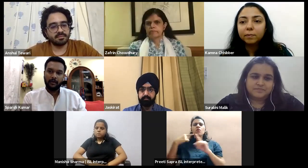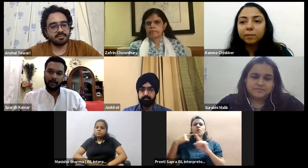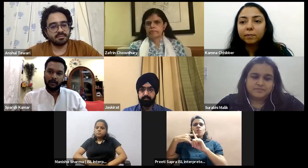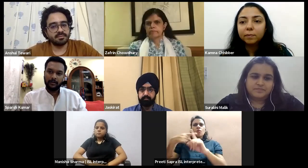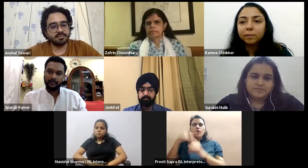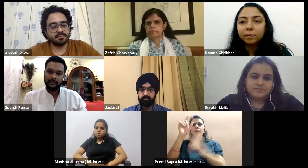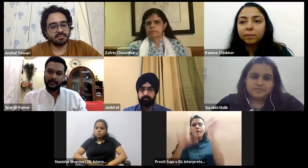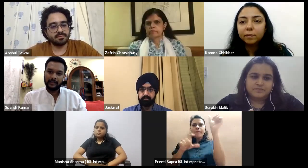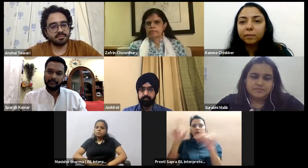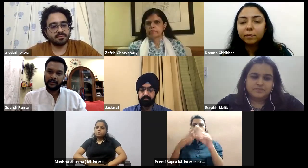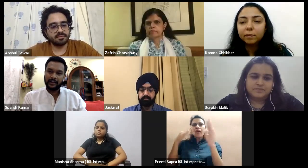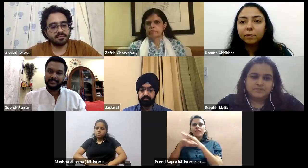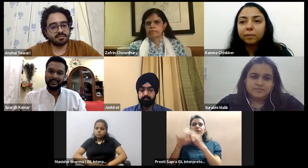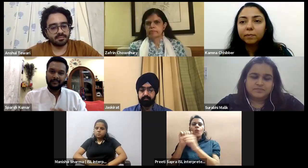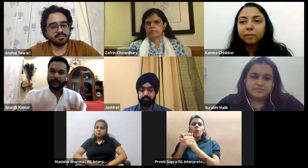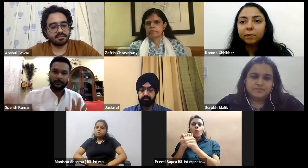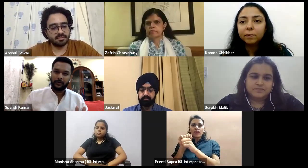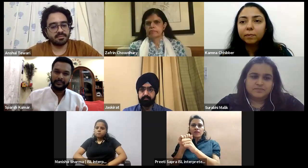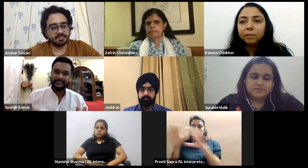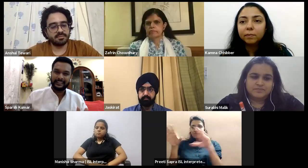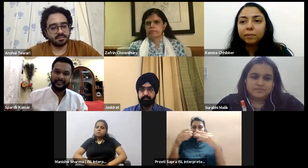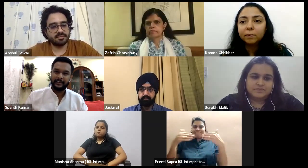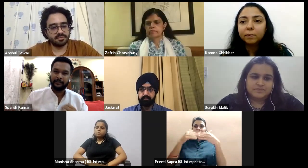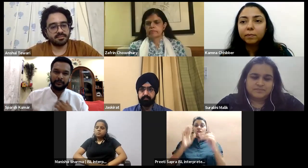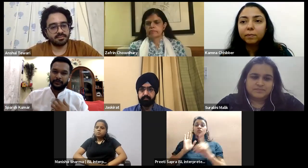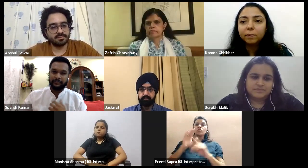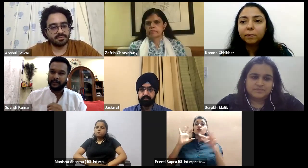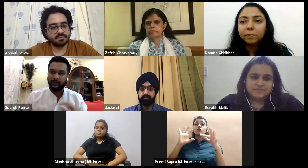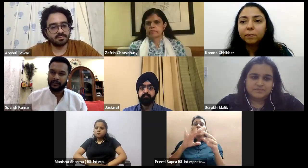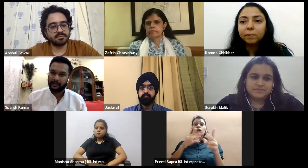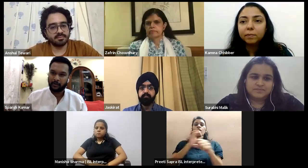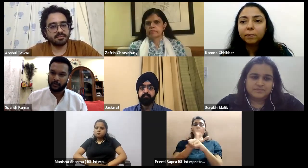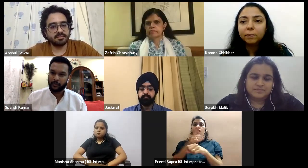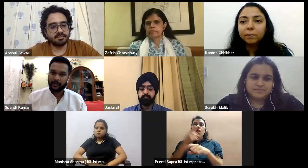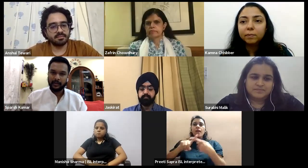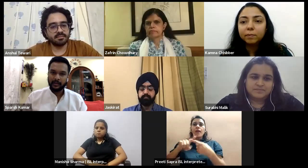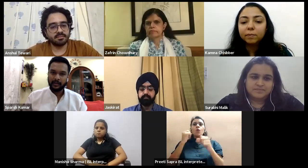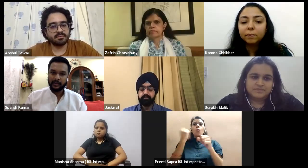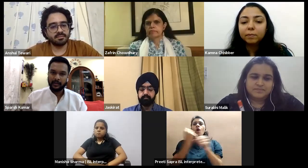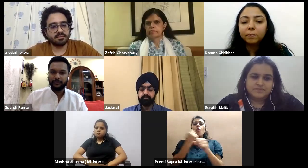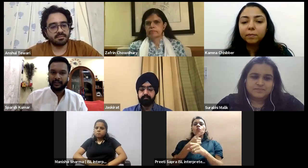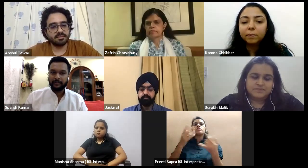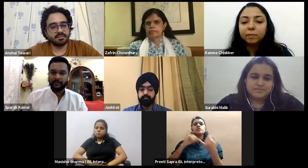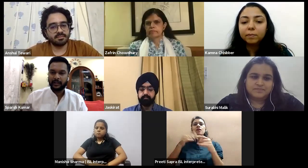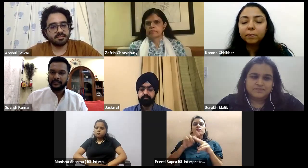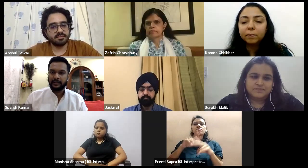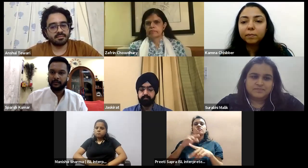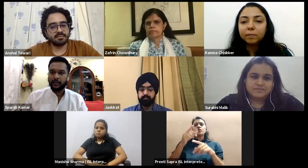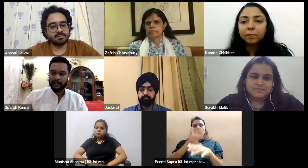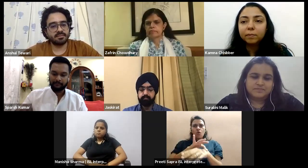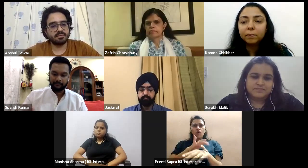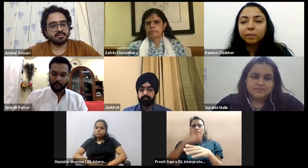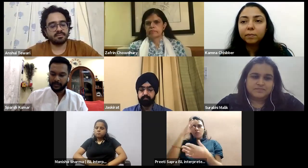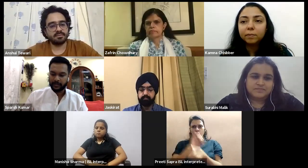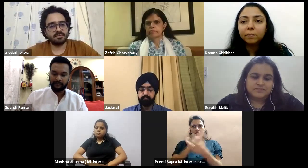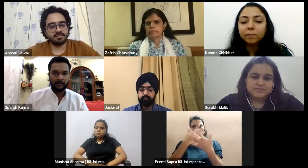working at the front lines without the toxicity and the grimness which was available on the net about COVID. So since March, when I started